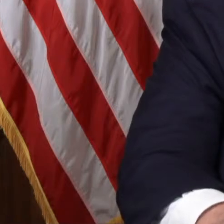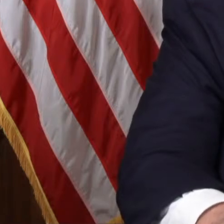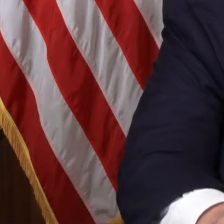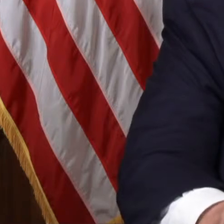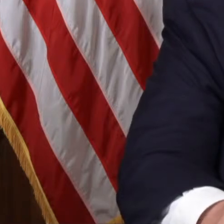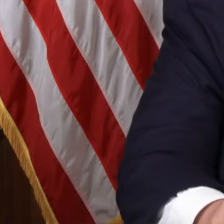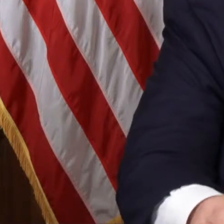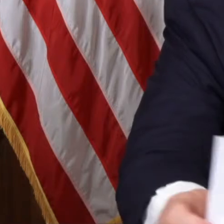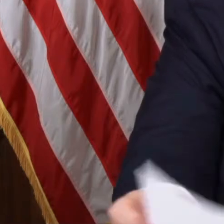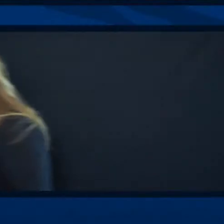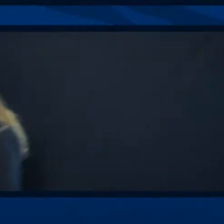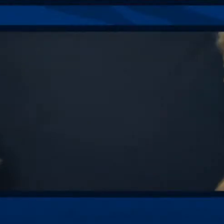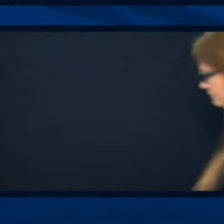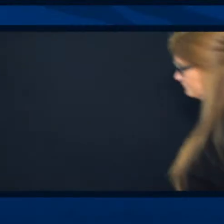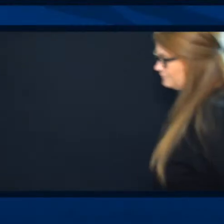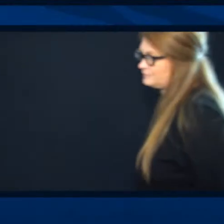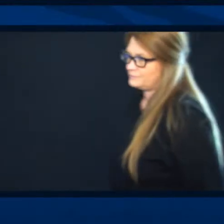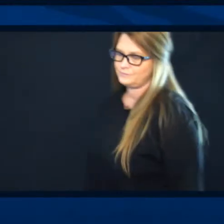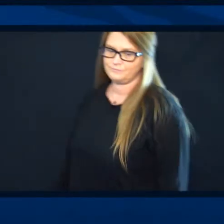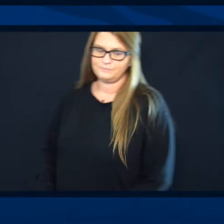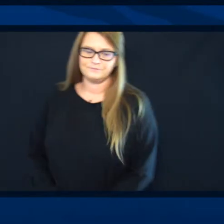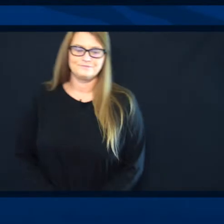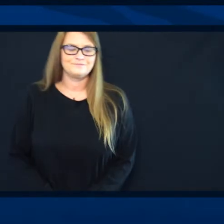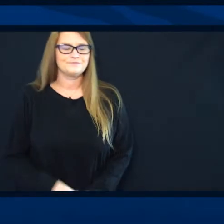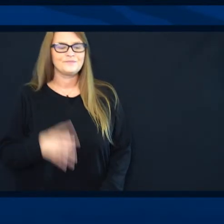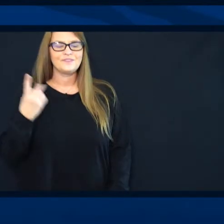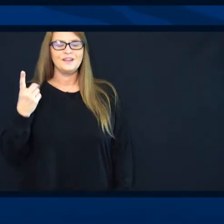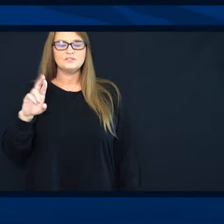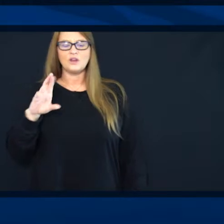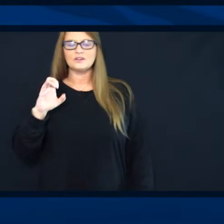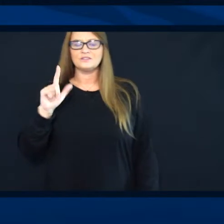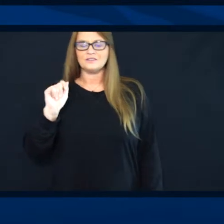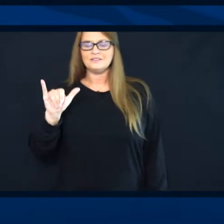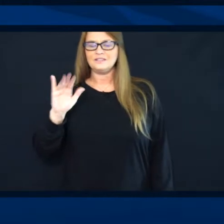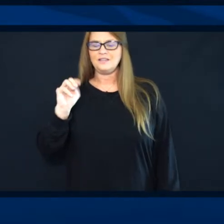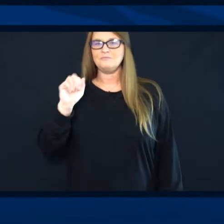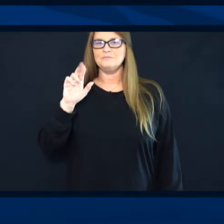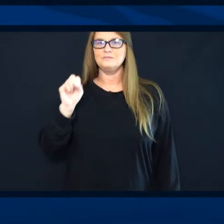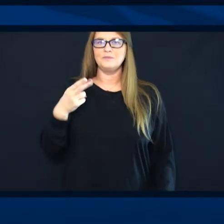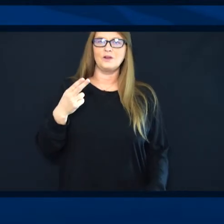All right, thank you, Governor. Let's now go to Dr. Clay Marsh, our coronavirus czar.